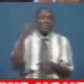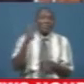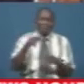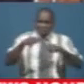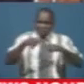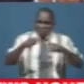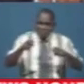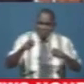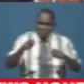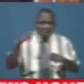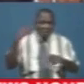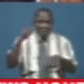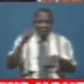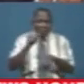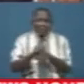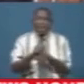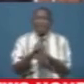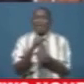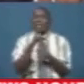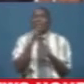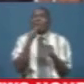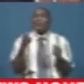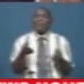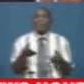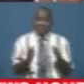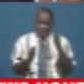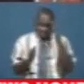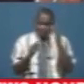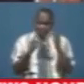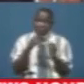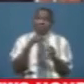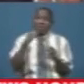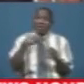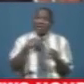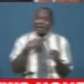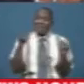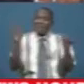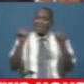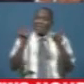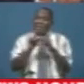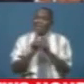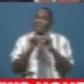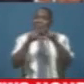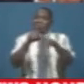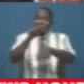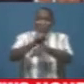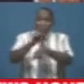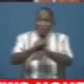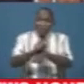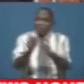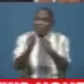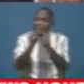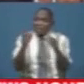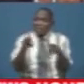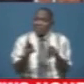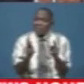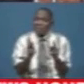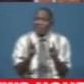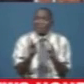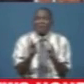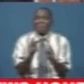exploration, or mining for a mineral commits grievous crimes against the state.